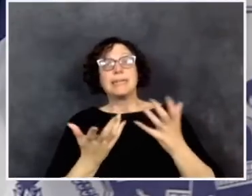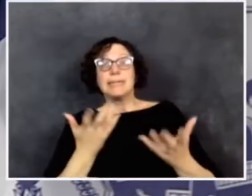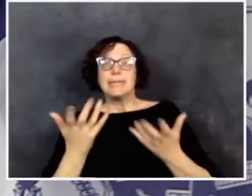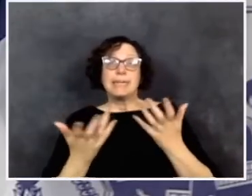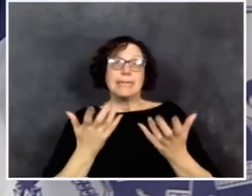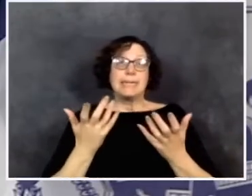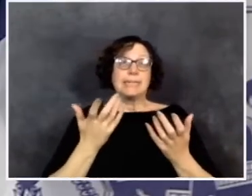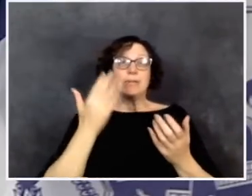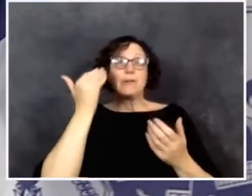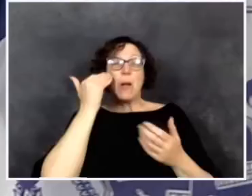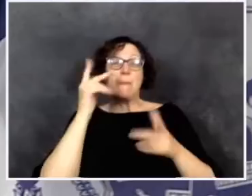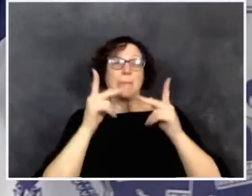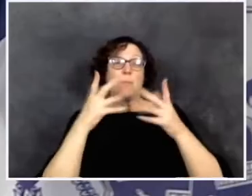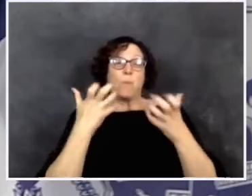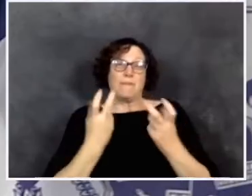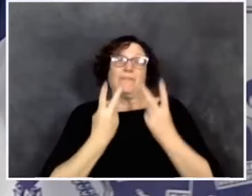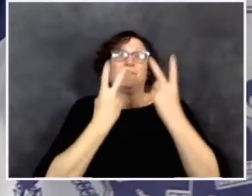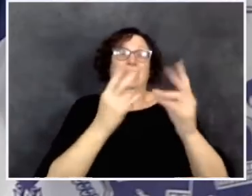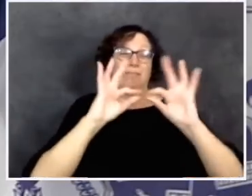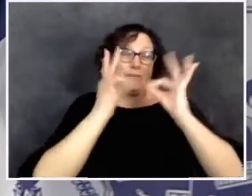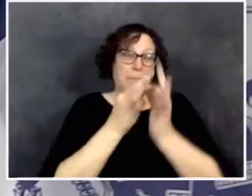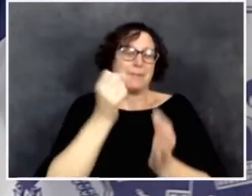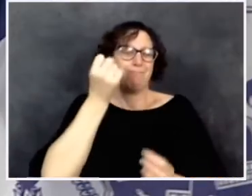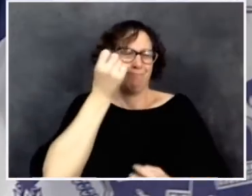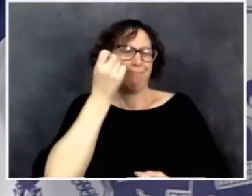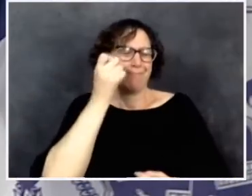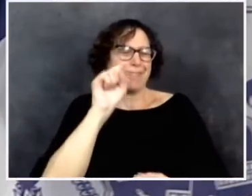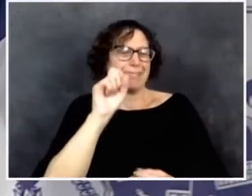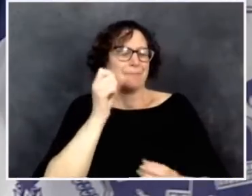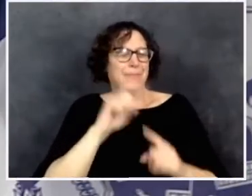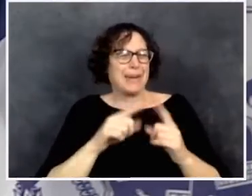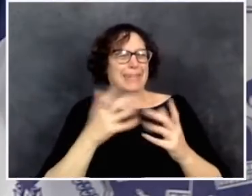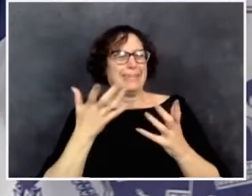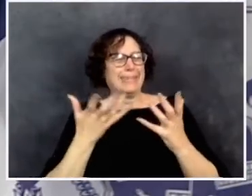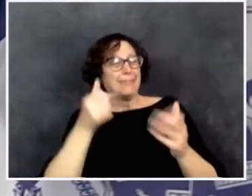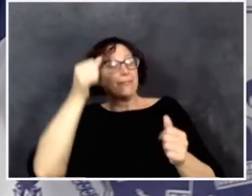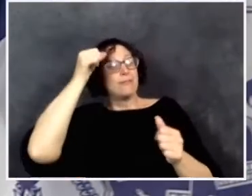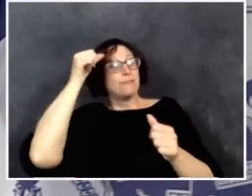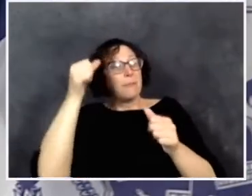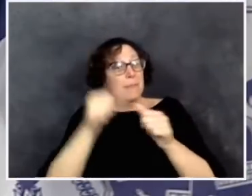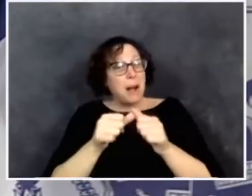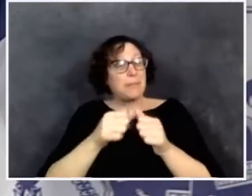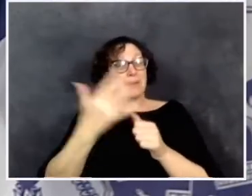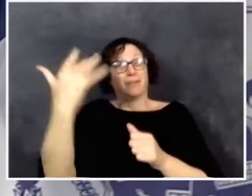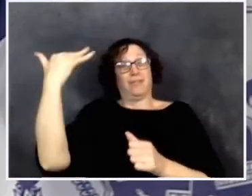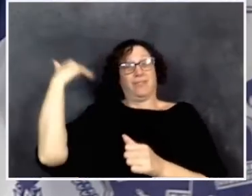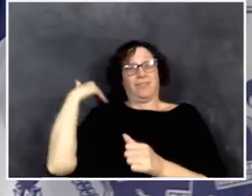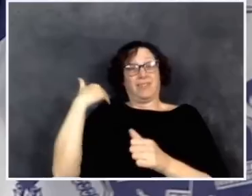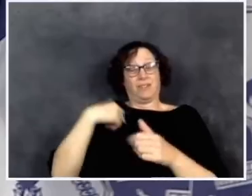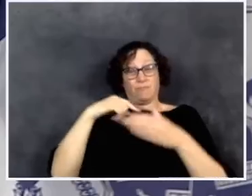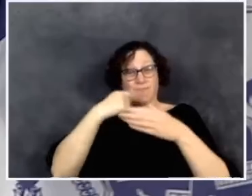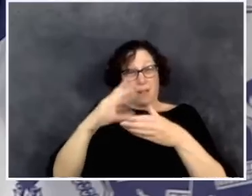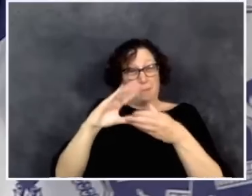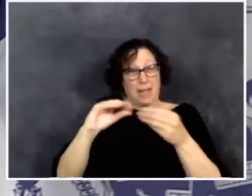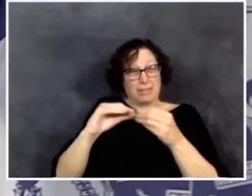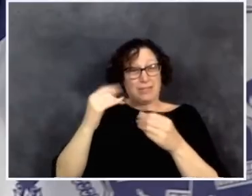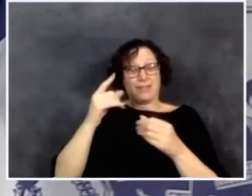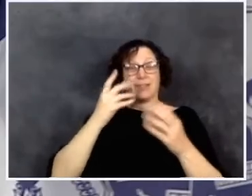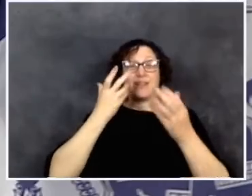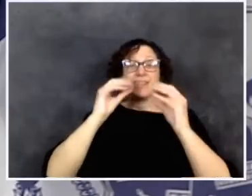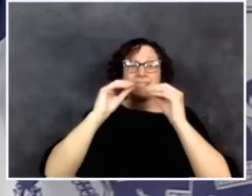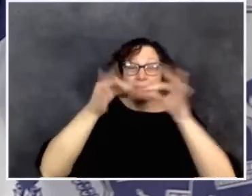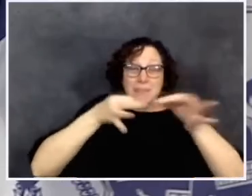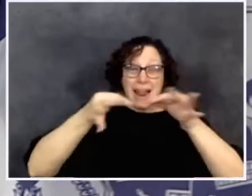remember what we said weeks and weeks ago about the dangers facing anyone who's, over 65,